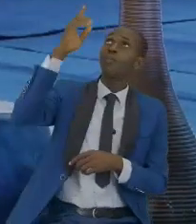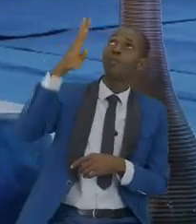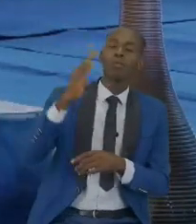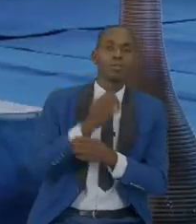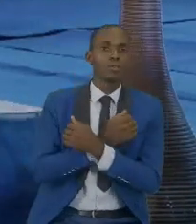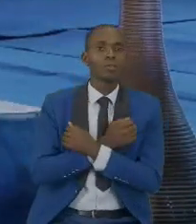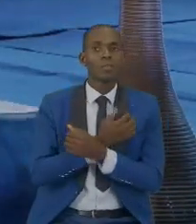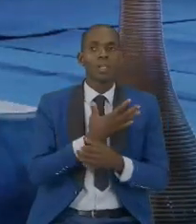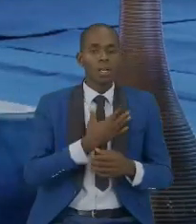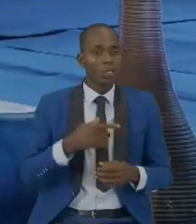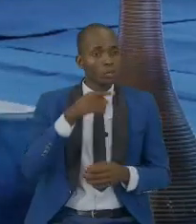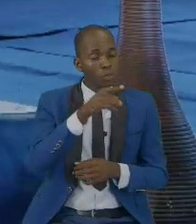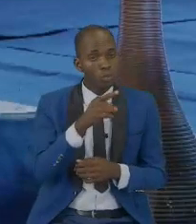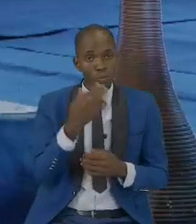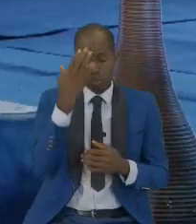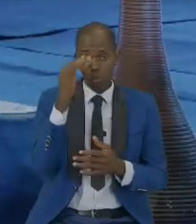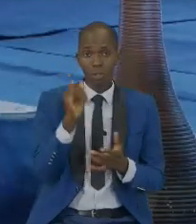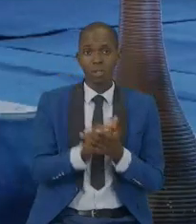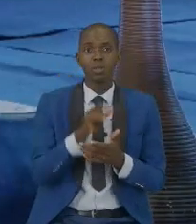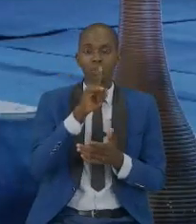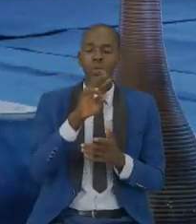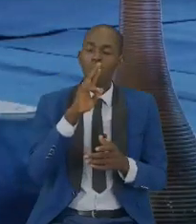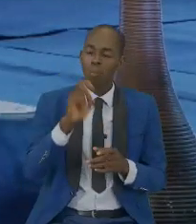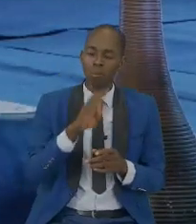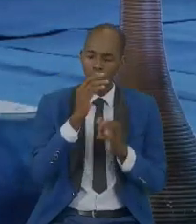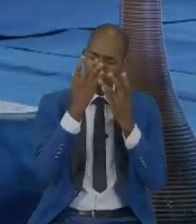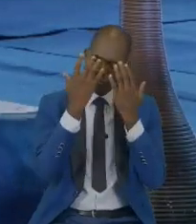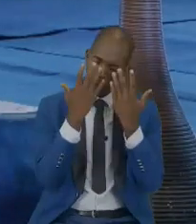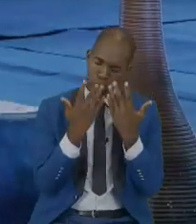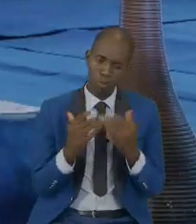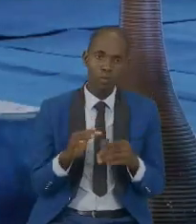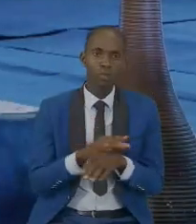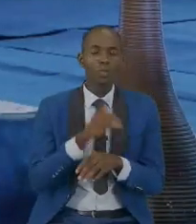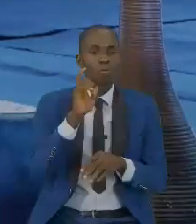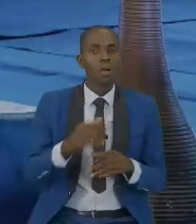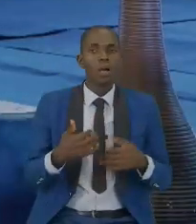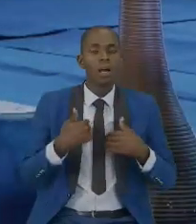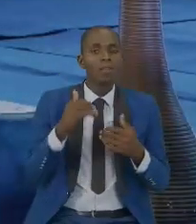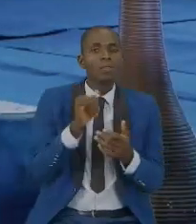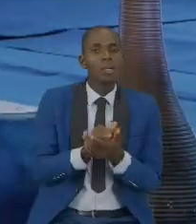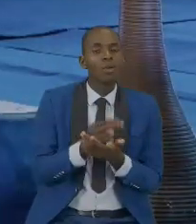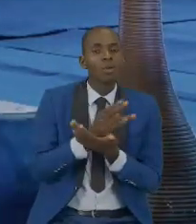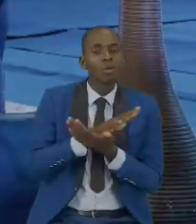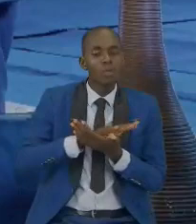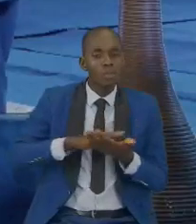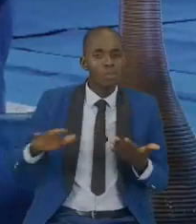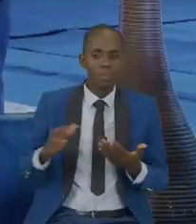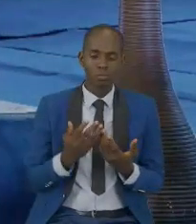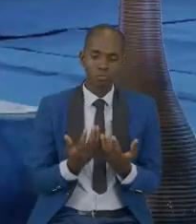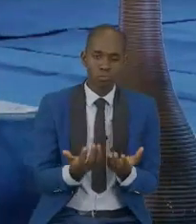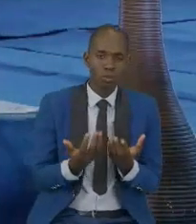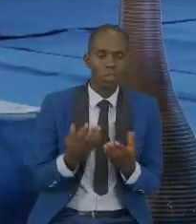You're sorrowful. You have the godly sorrow, the godly passion in repentance